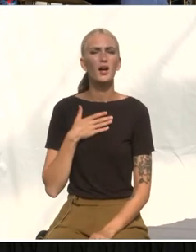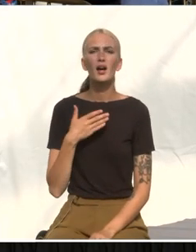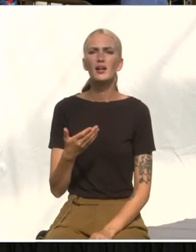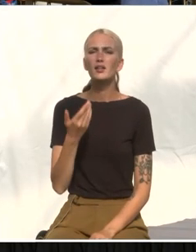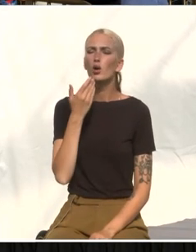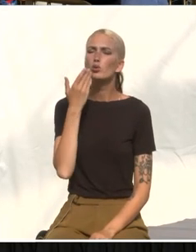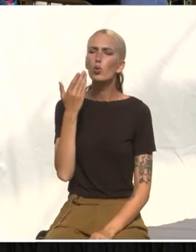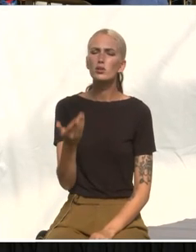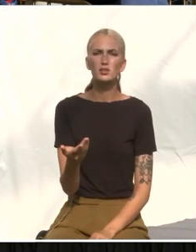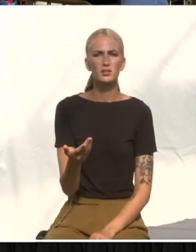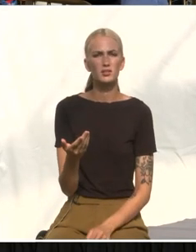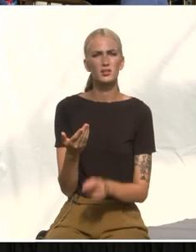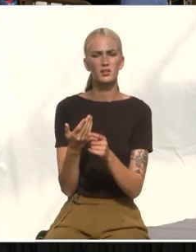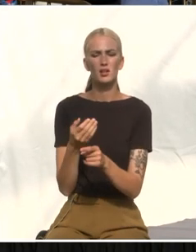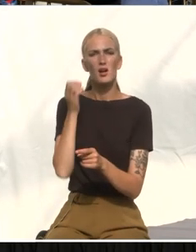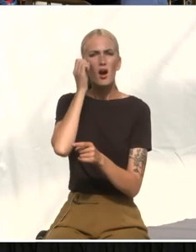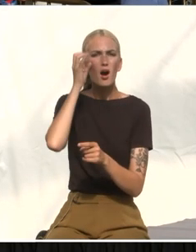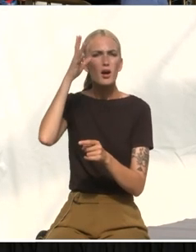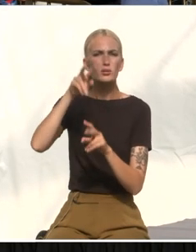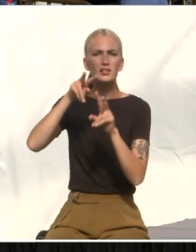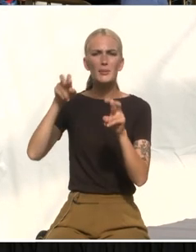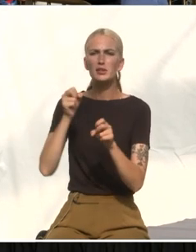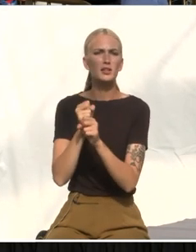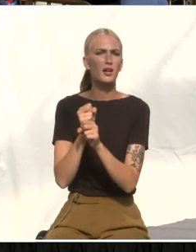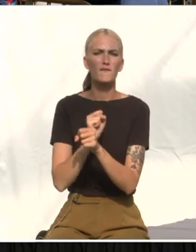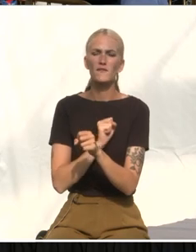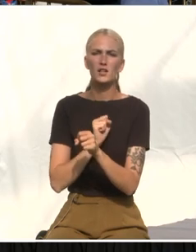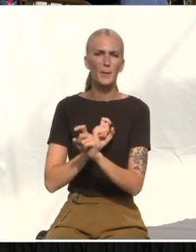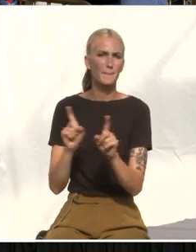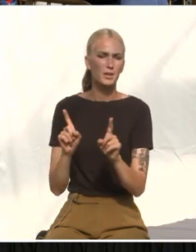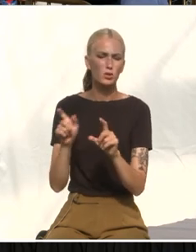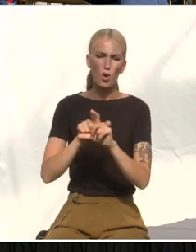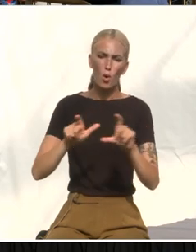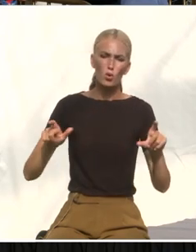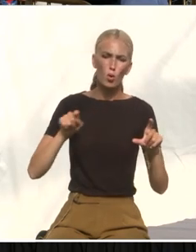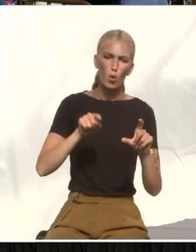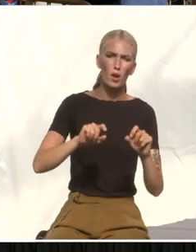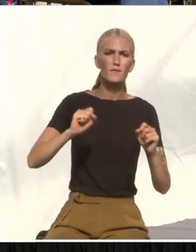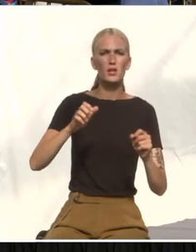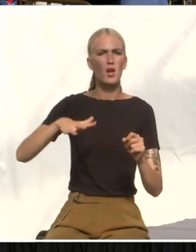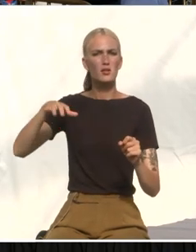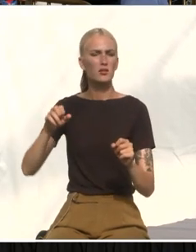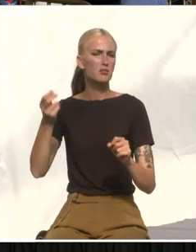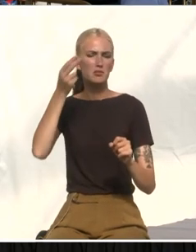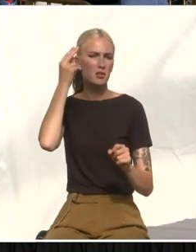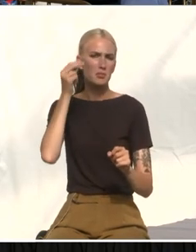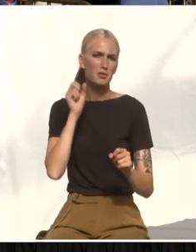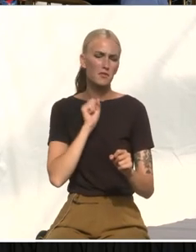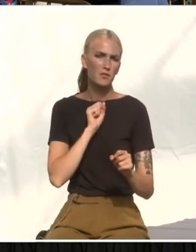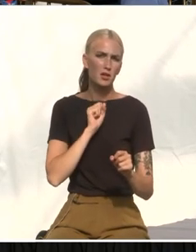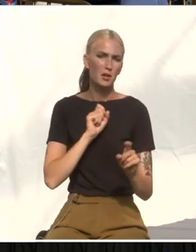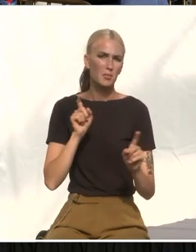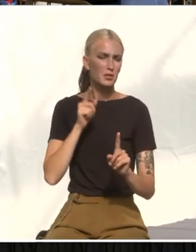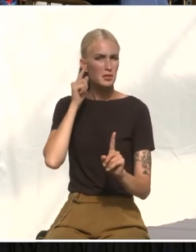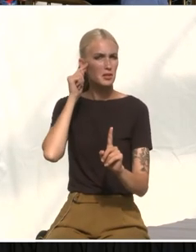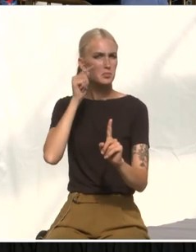you think, what do we have to do in education? What do we have to study in schools or kindergartens to talk more about this